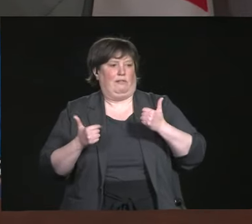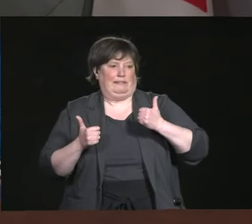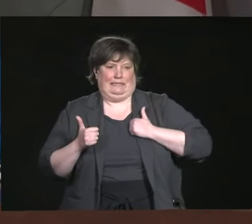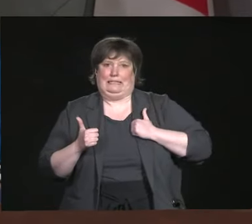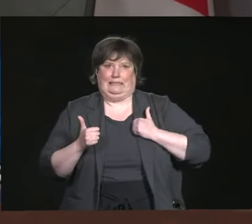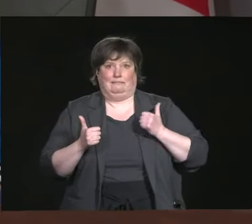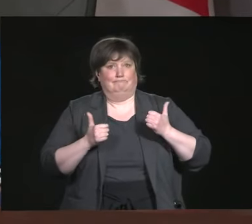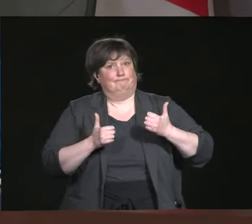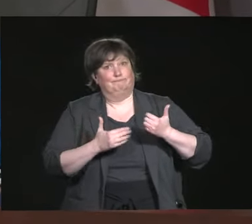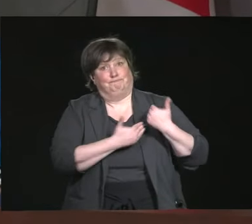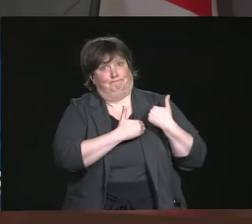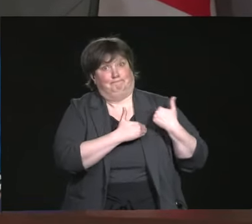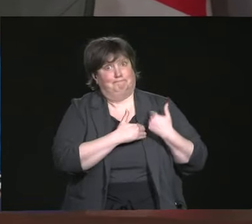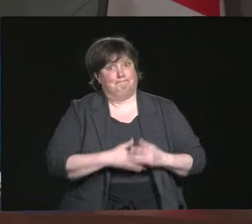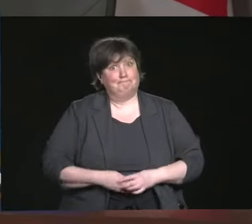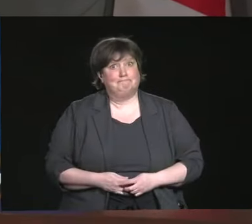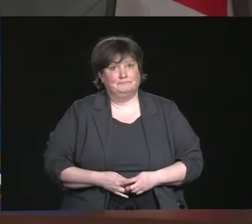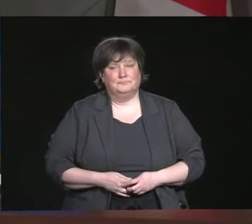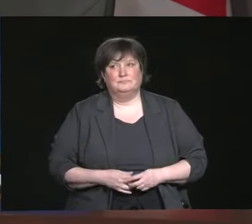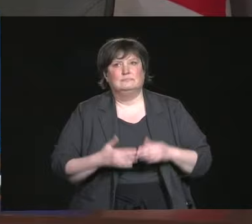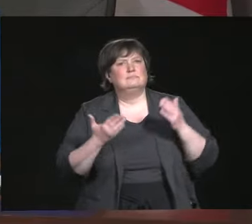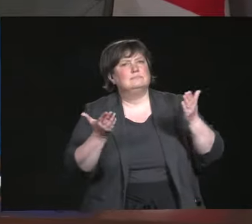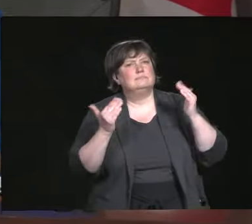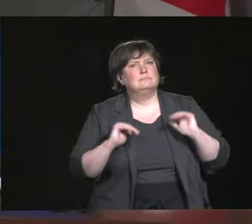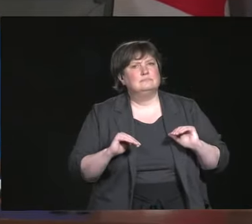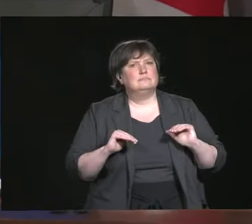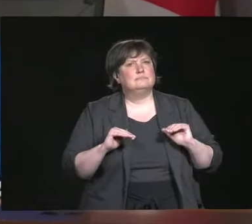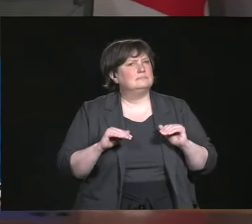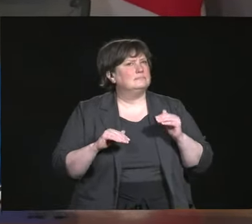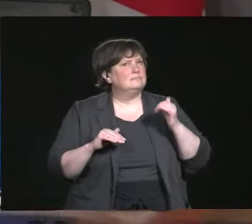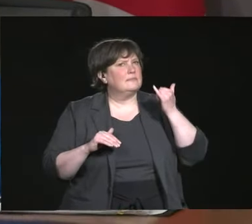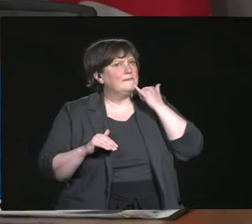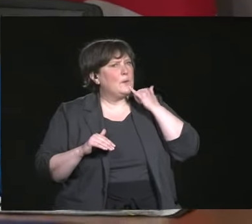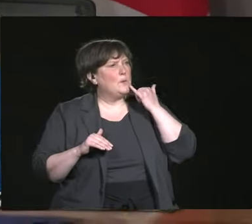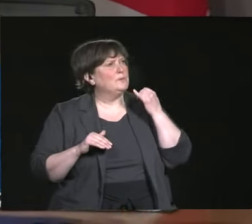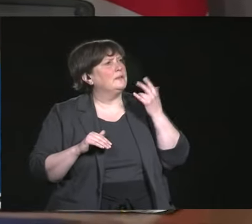Thank you. Operator, Operator, we'll take 3 more questions on the phone, please.